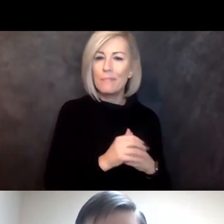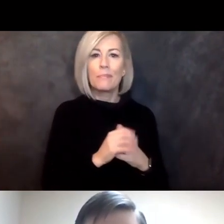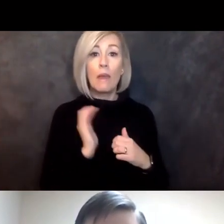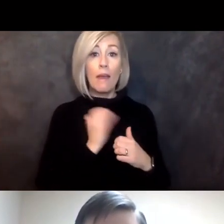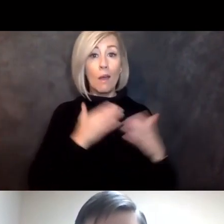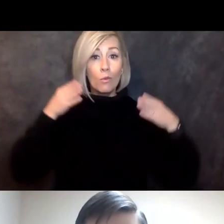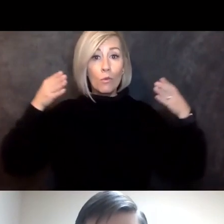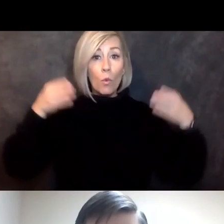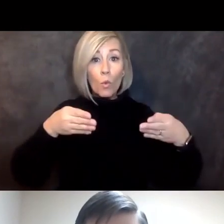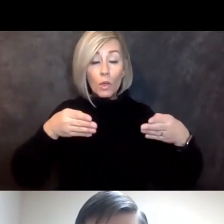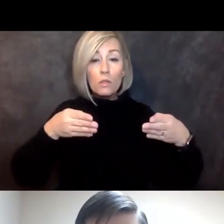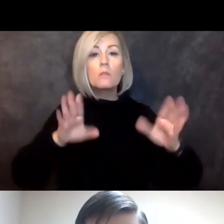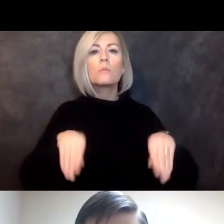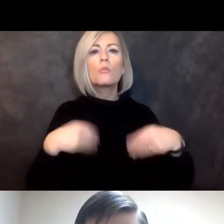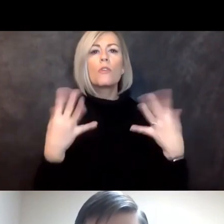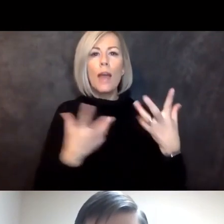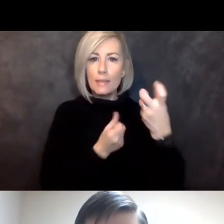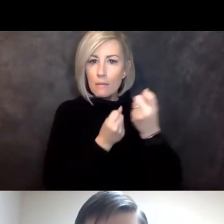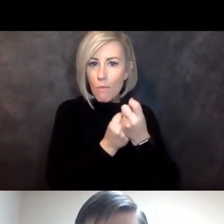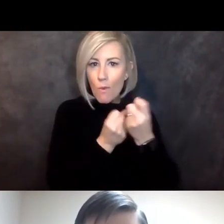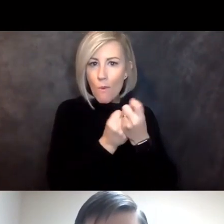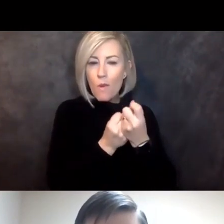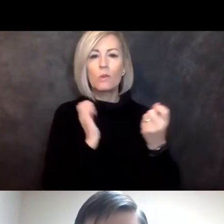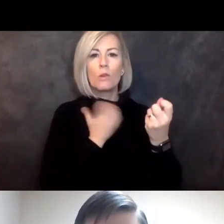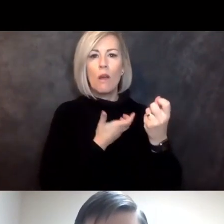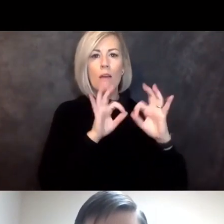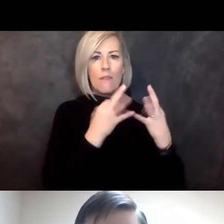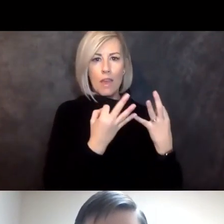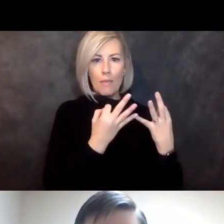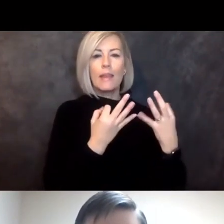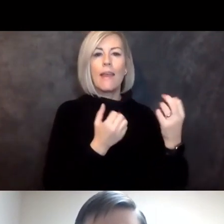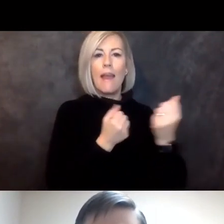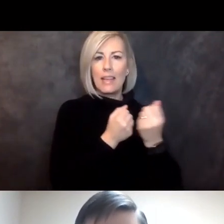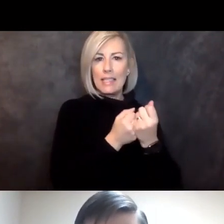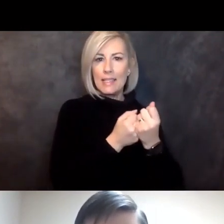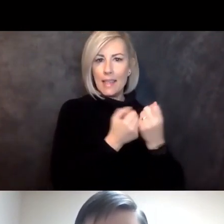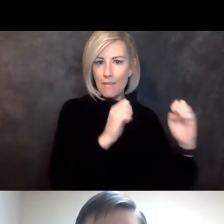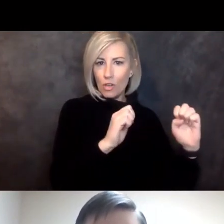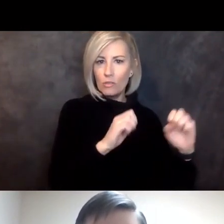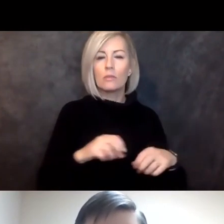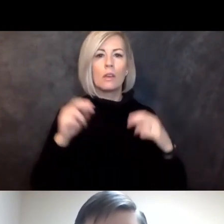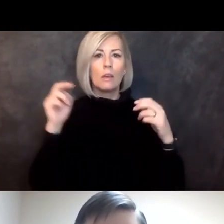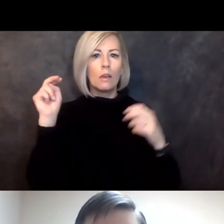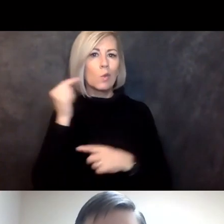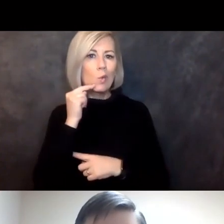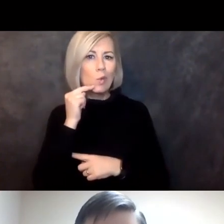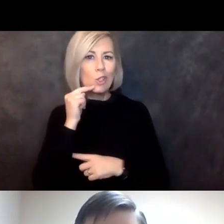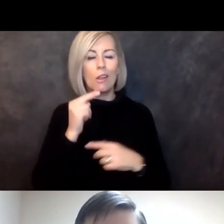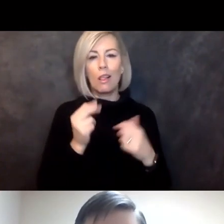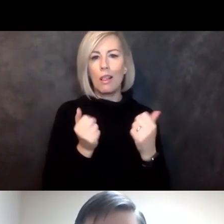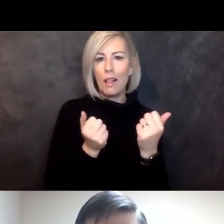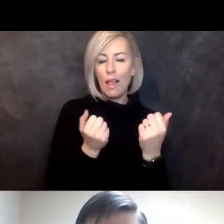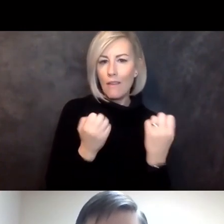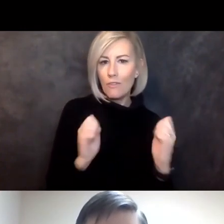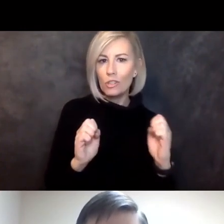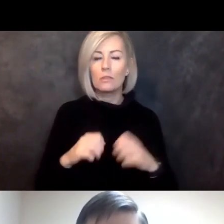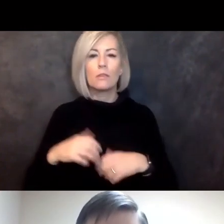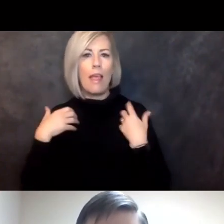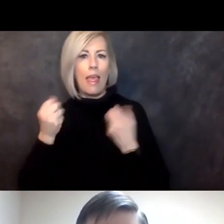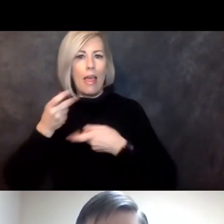provide support for our family advocacy efforts, nutritional efforts, health care efforts, and